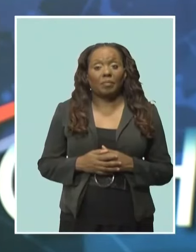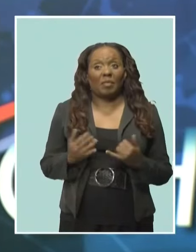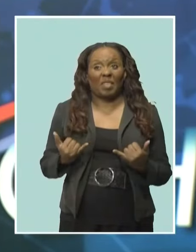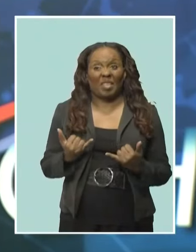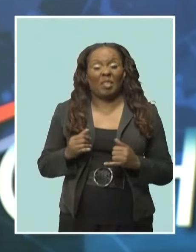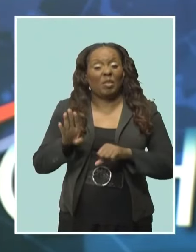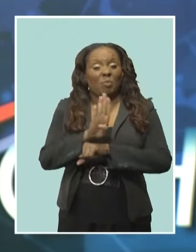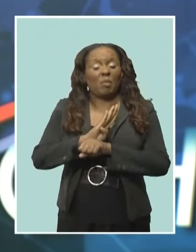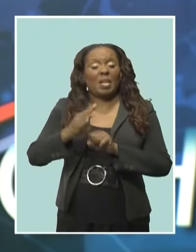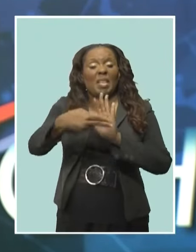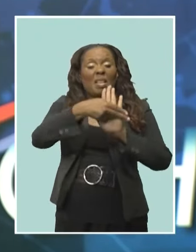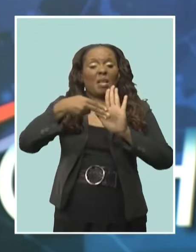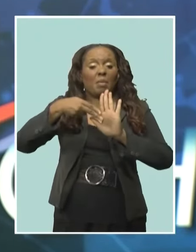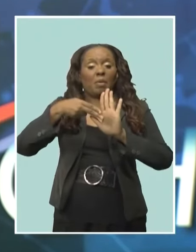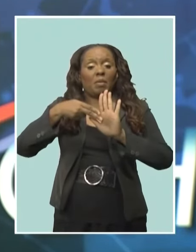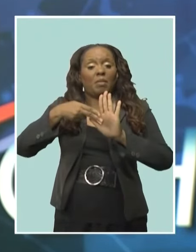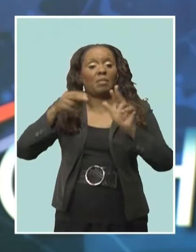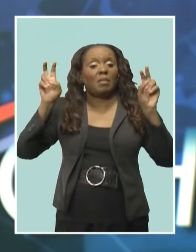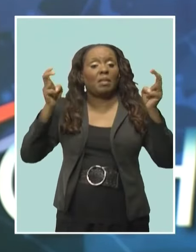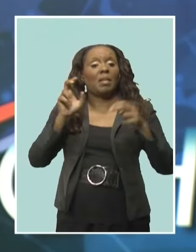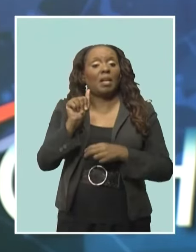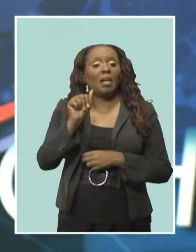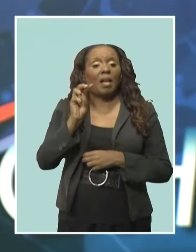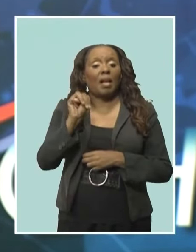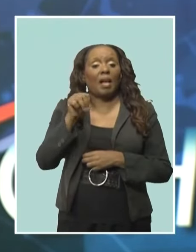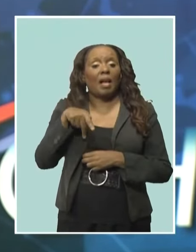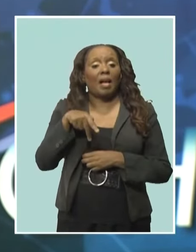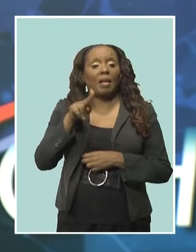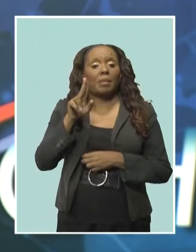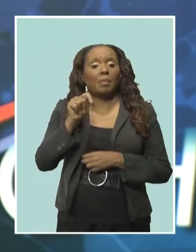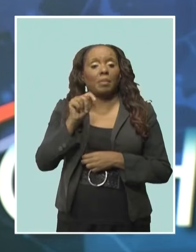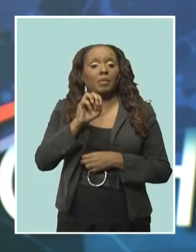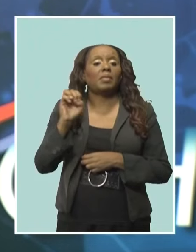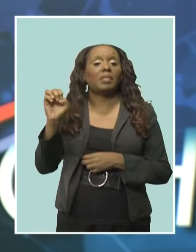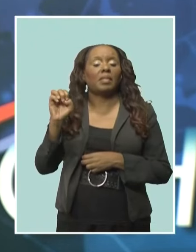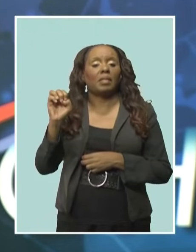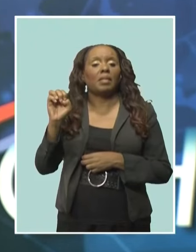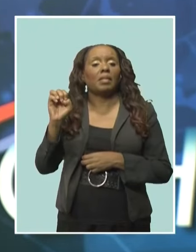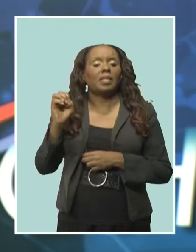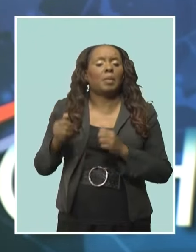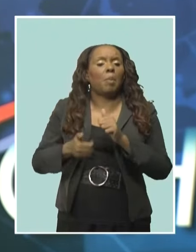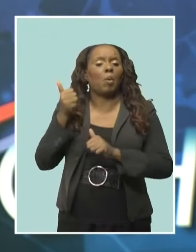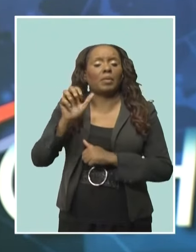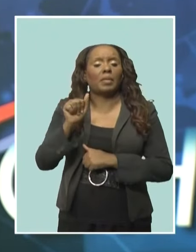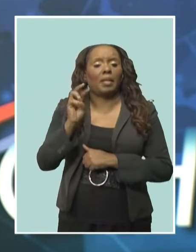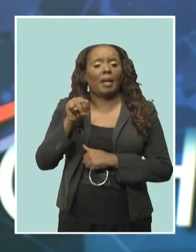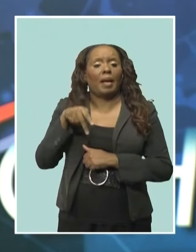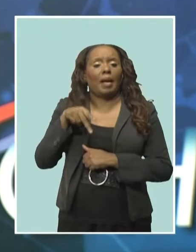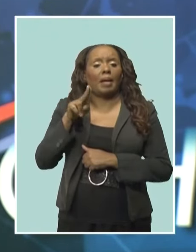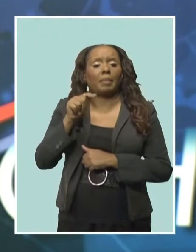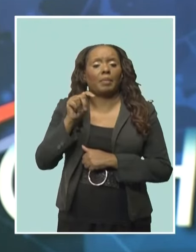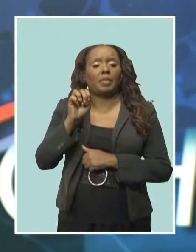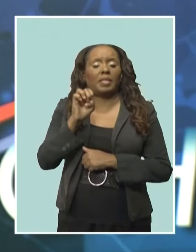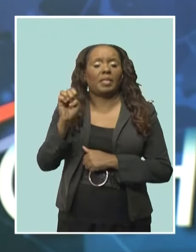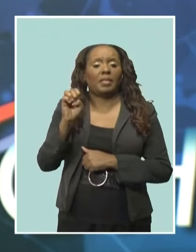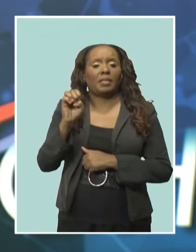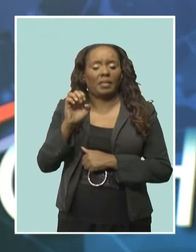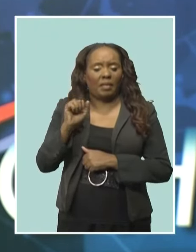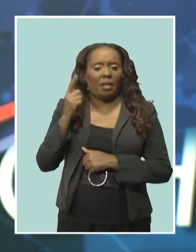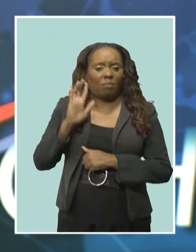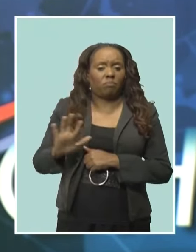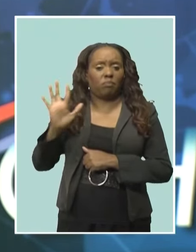Barbados needs not to be labeled as the amputee capital of the world. That's the belief of founder and chair of Caribbean Wounds Network,